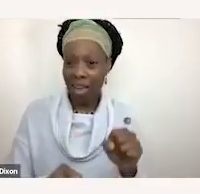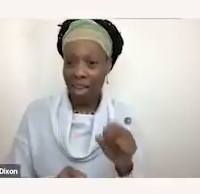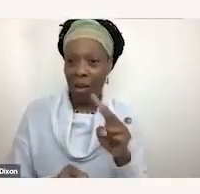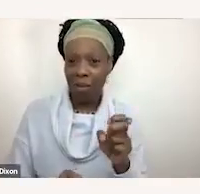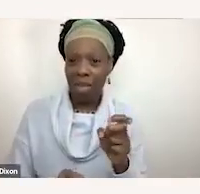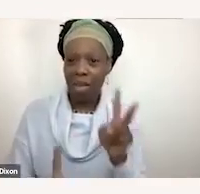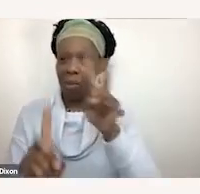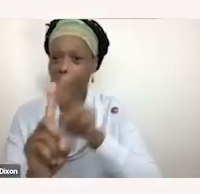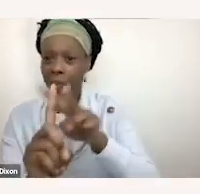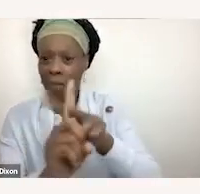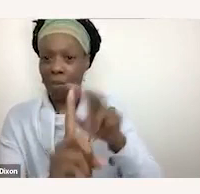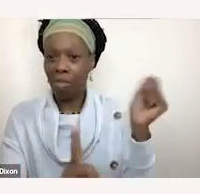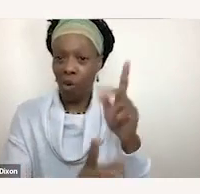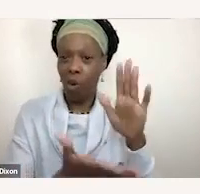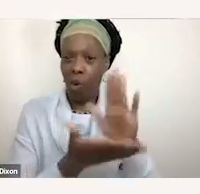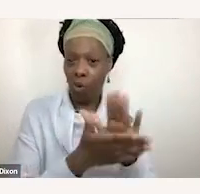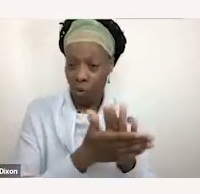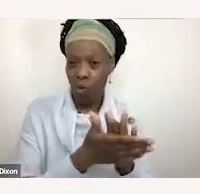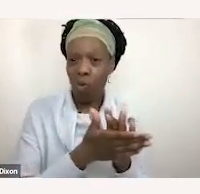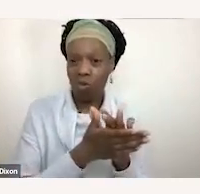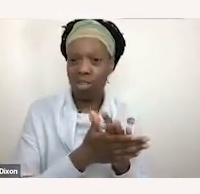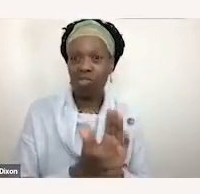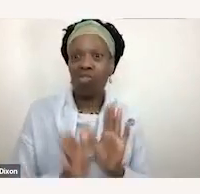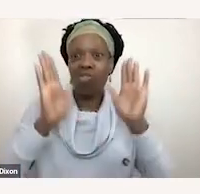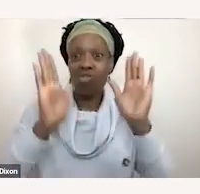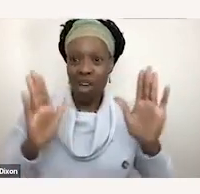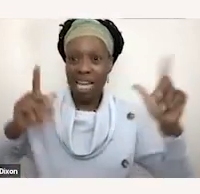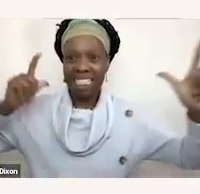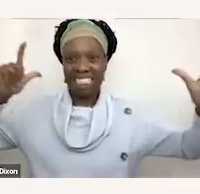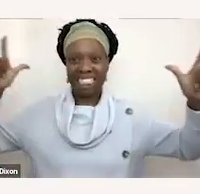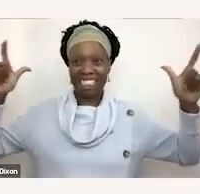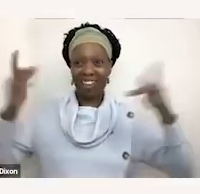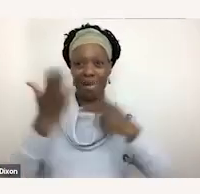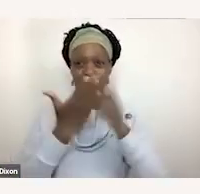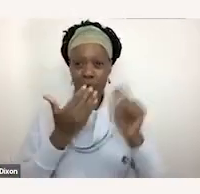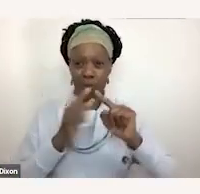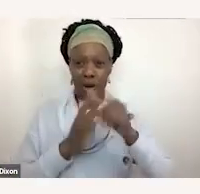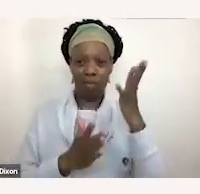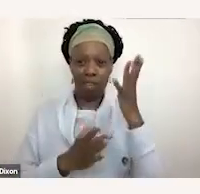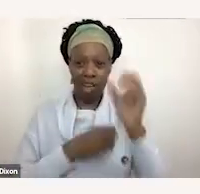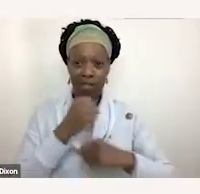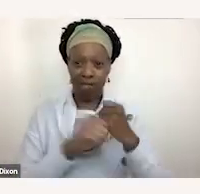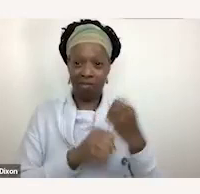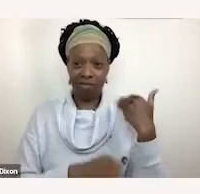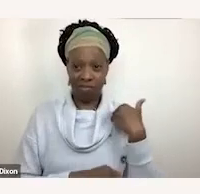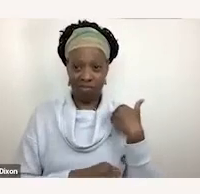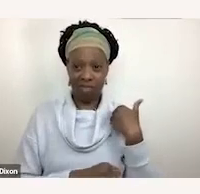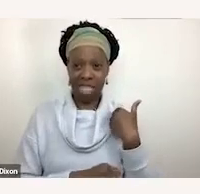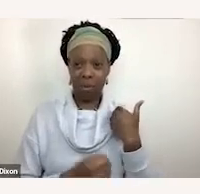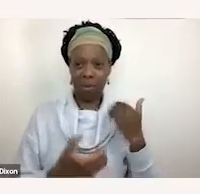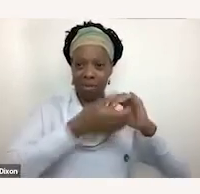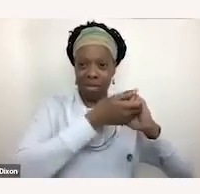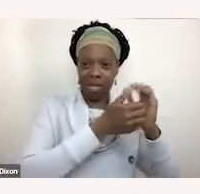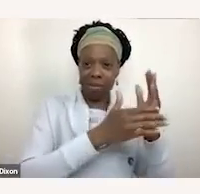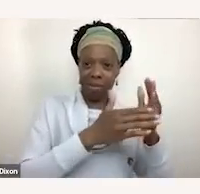all schools. And so it's this sort of robust program, and it started 5 years ago. So it was a collaboration between the New York